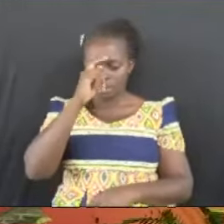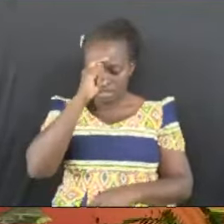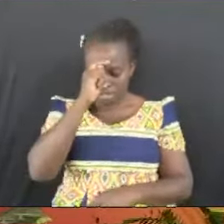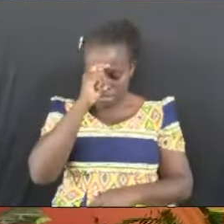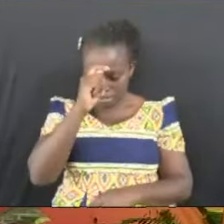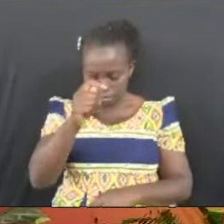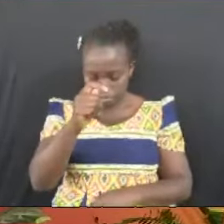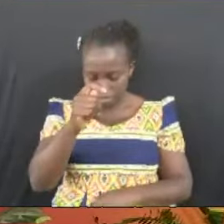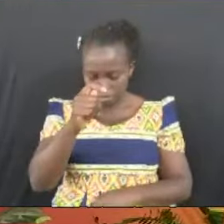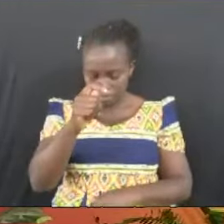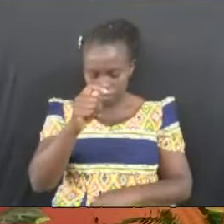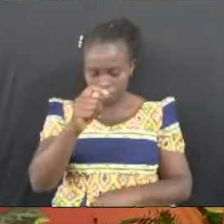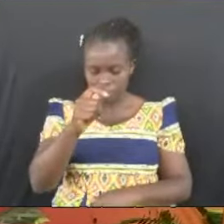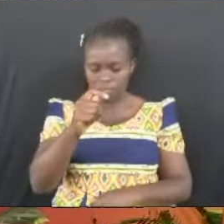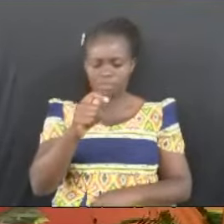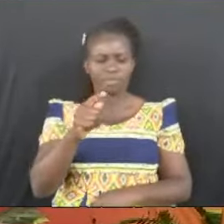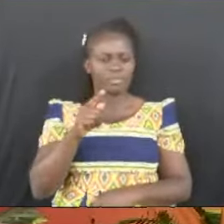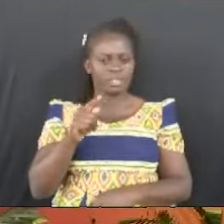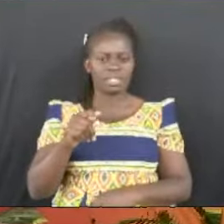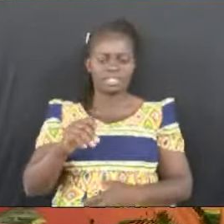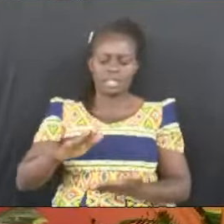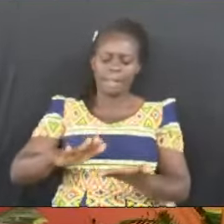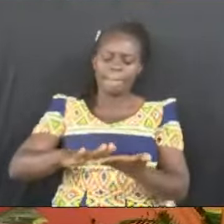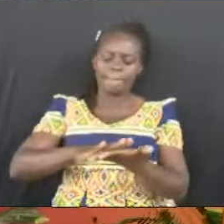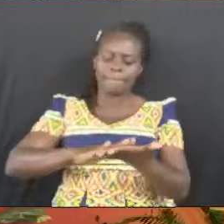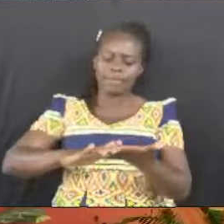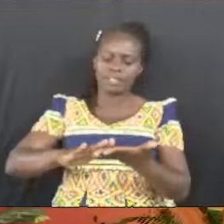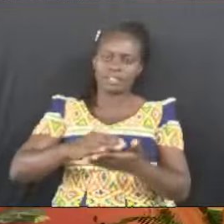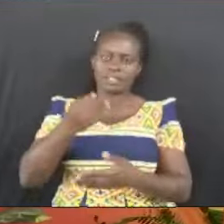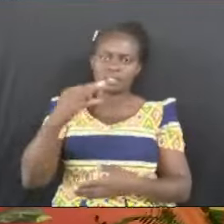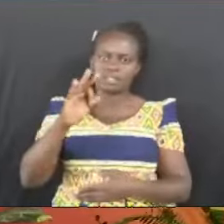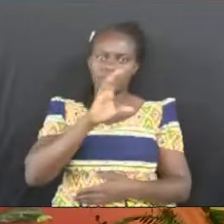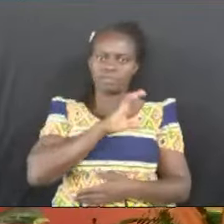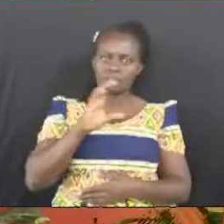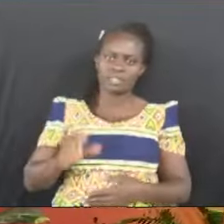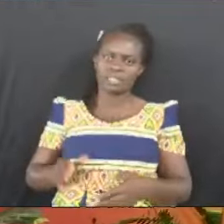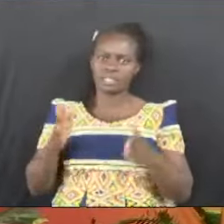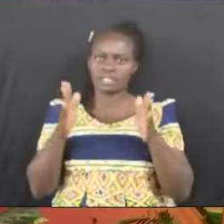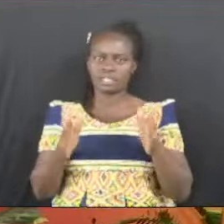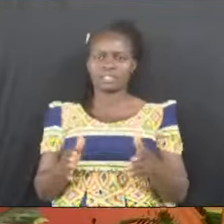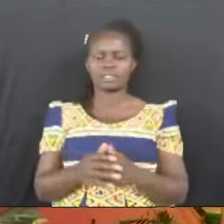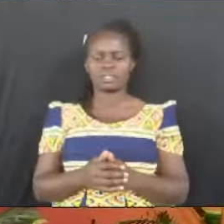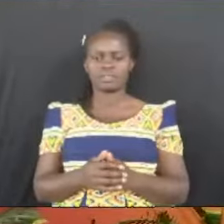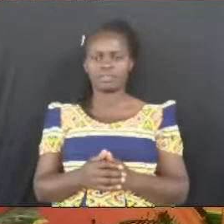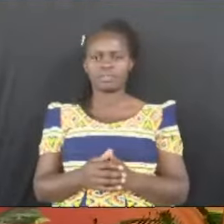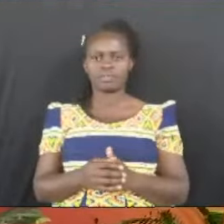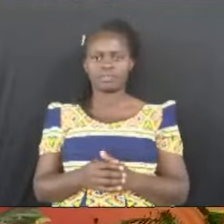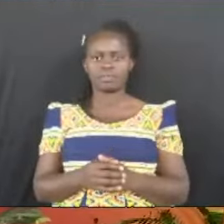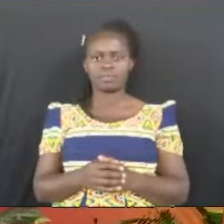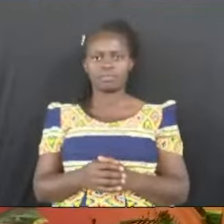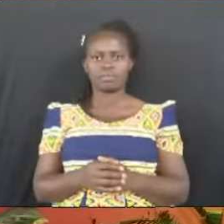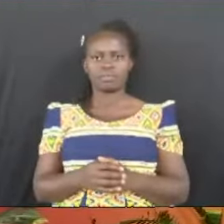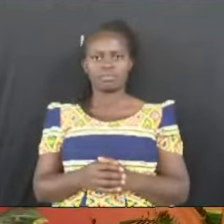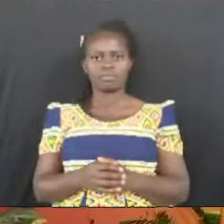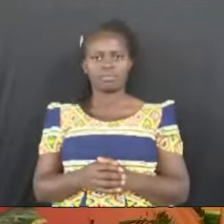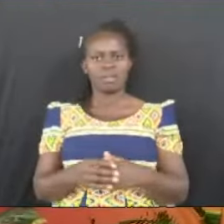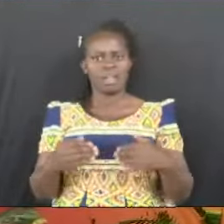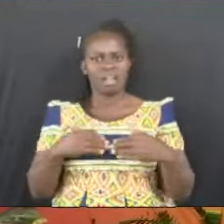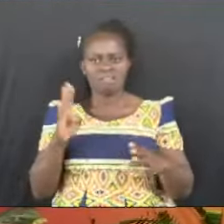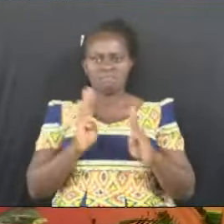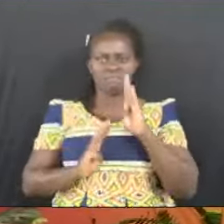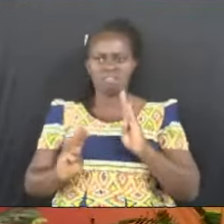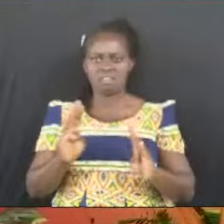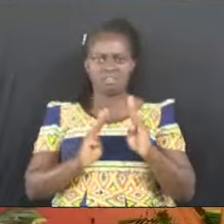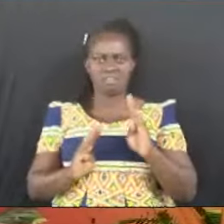are basics of Christianity, but sometimes we indulge behaviors that have nothing to do